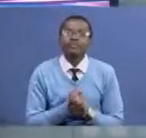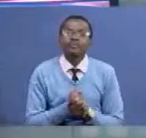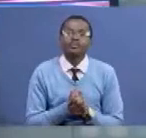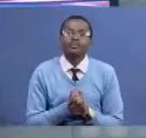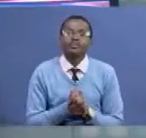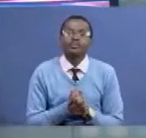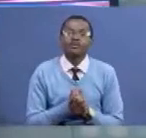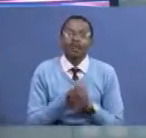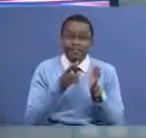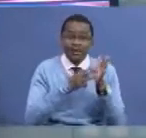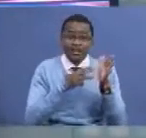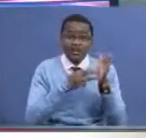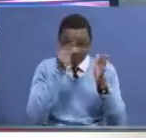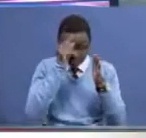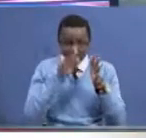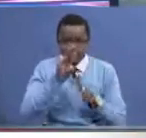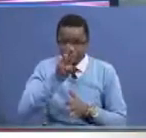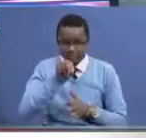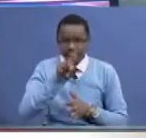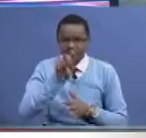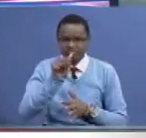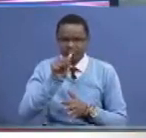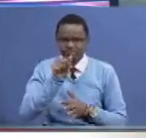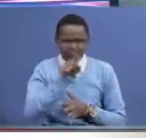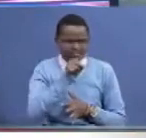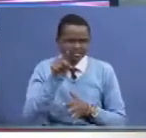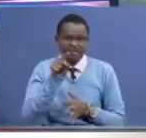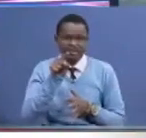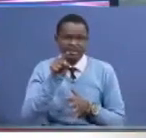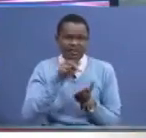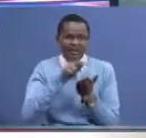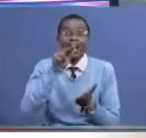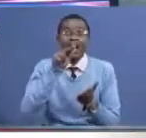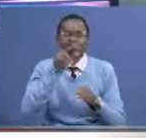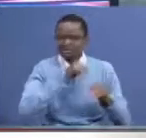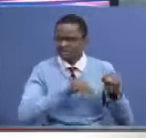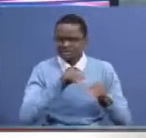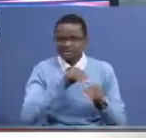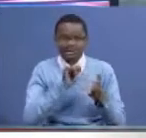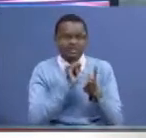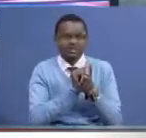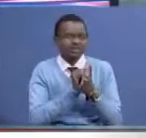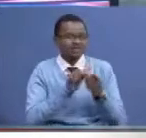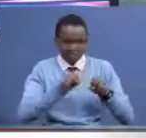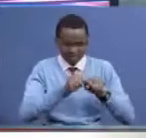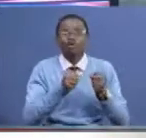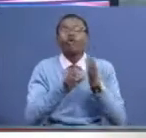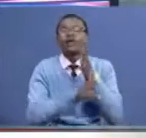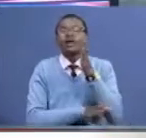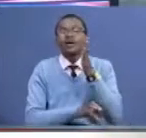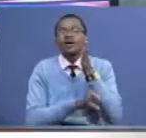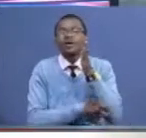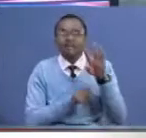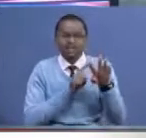Well, now Machakos Governor Dr. Alfred Mutua has criticized high-level corruption in public service, claiming it will deprive the country. This